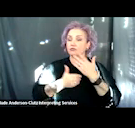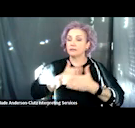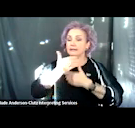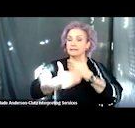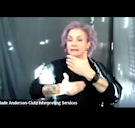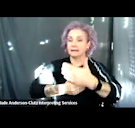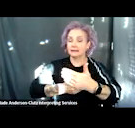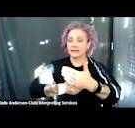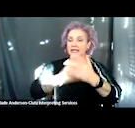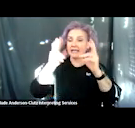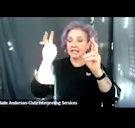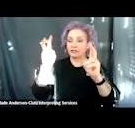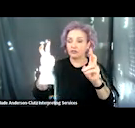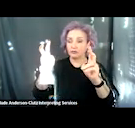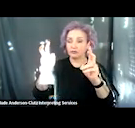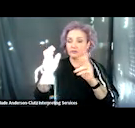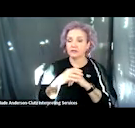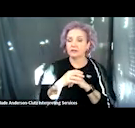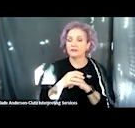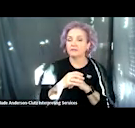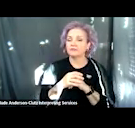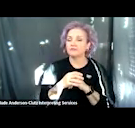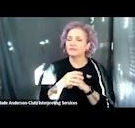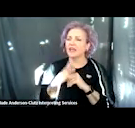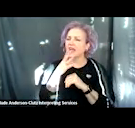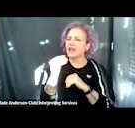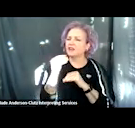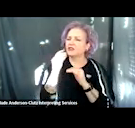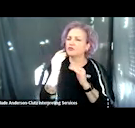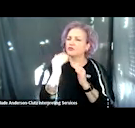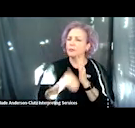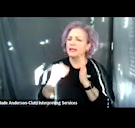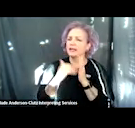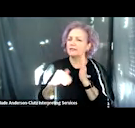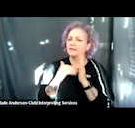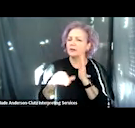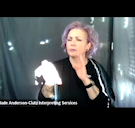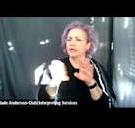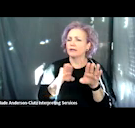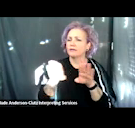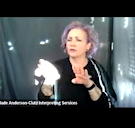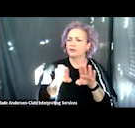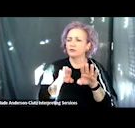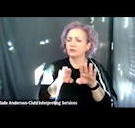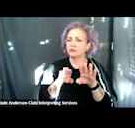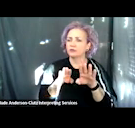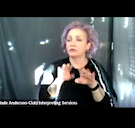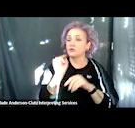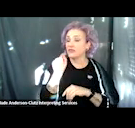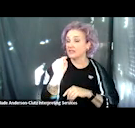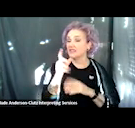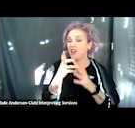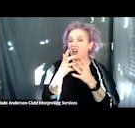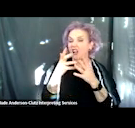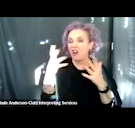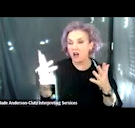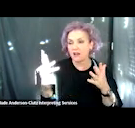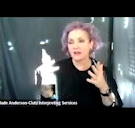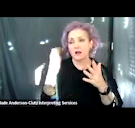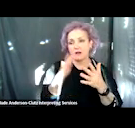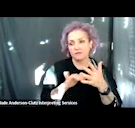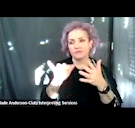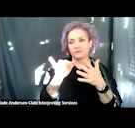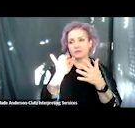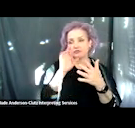behavior. So there's a lot of actually studies that have looked at this, and that we know that MIA during pregnancy